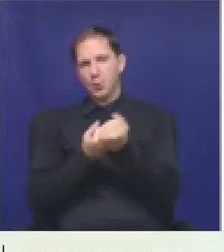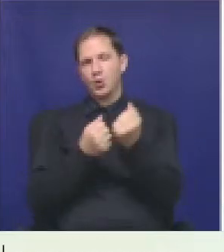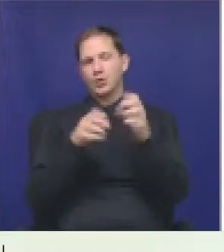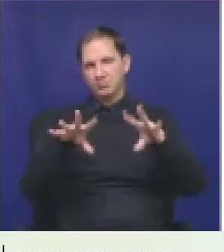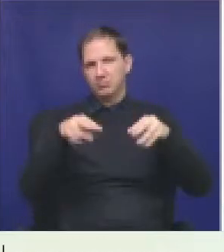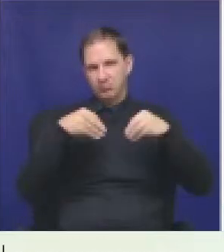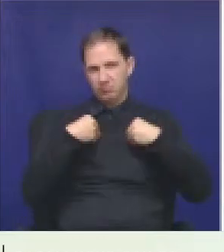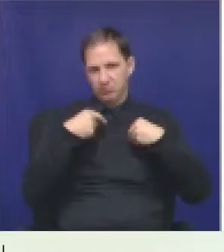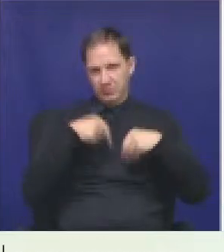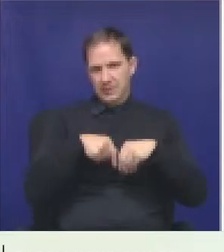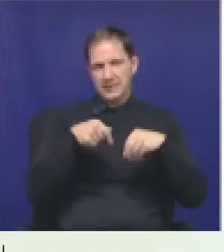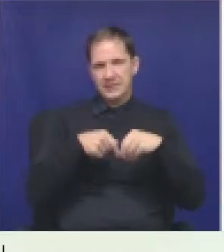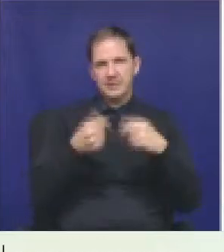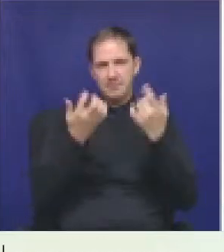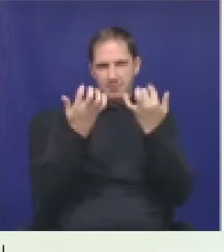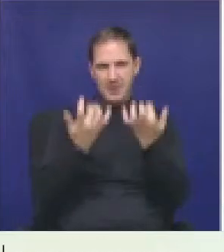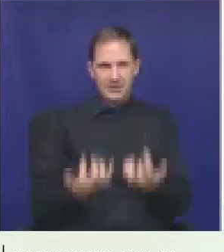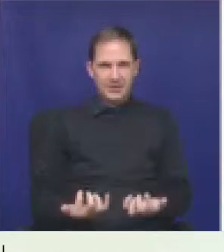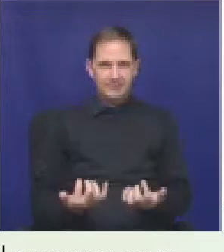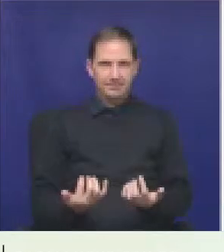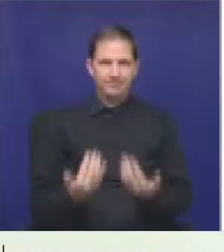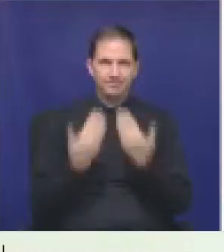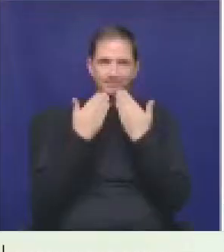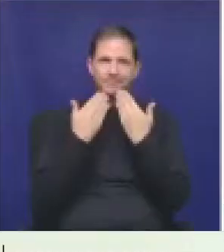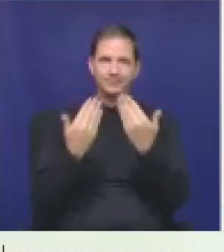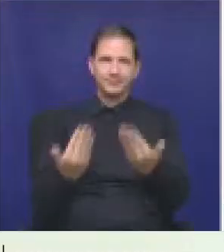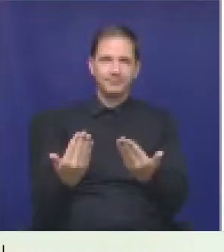14 allocation. I thank you, House Chair.